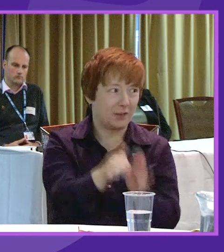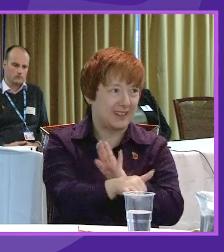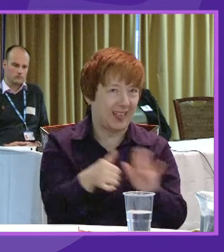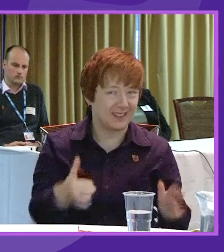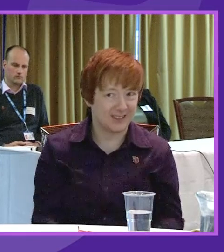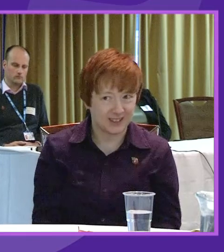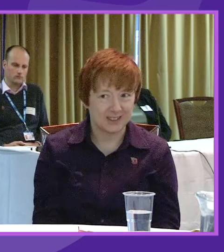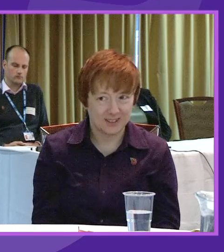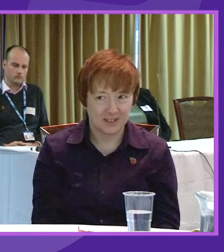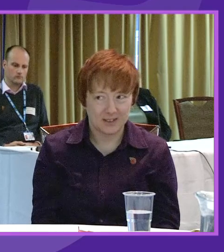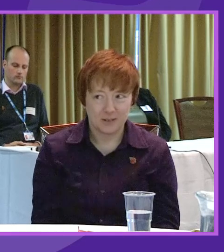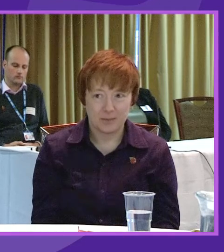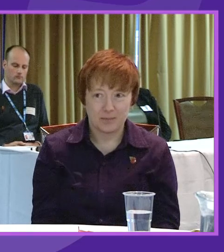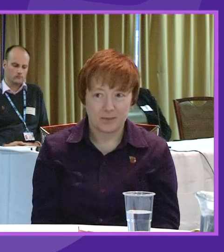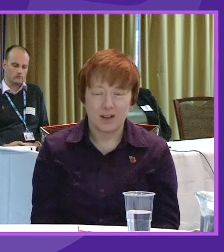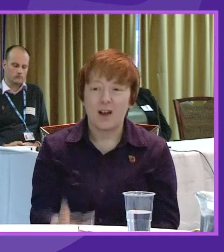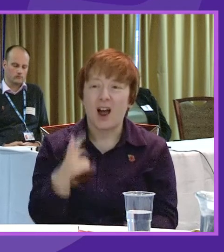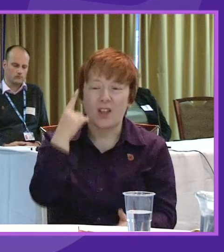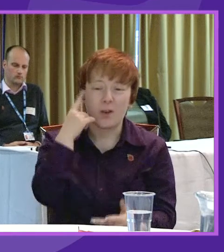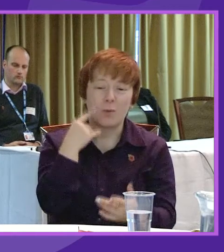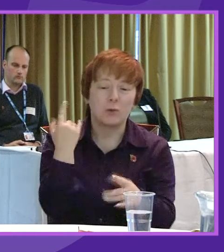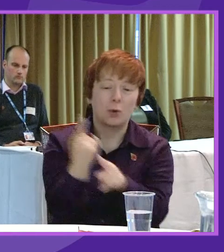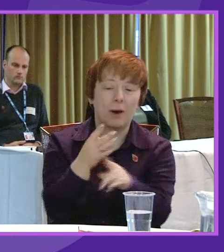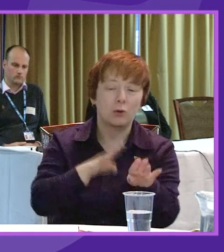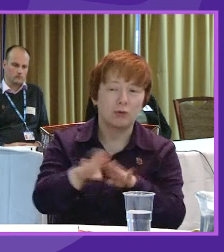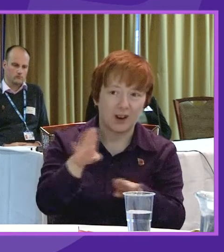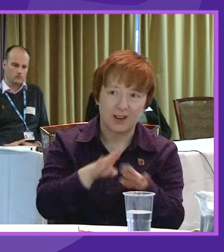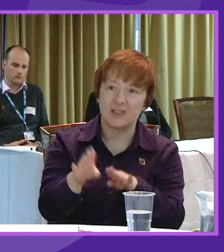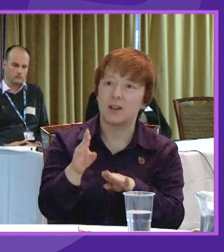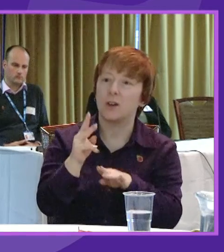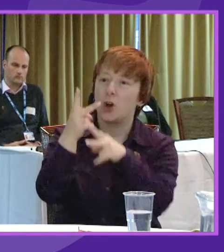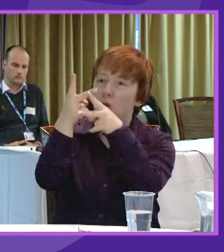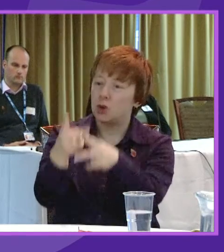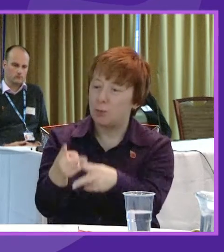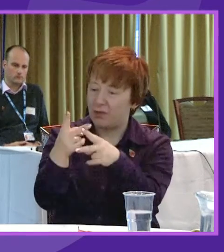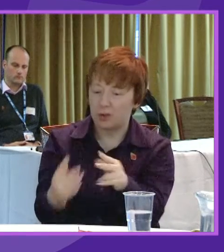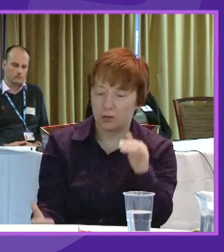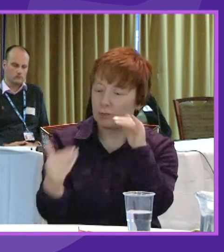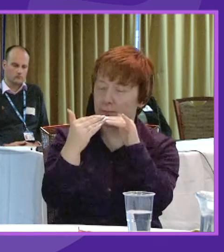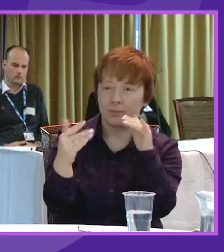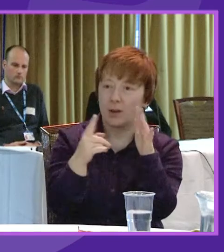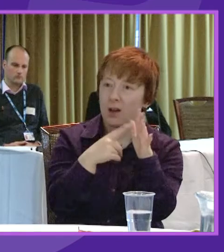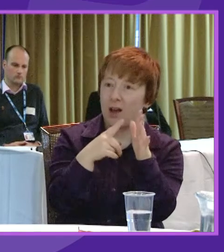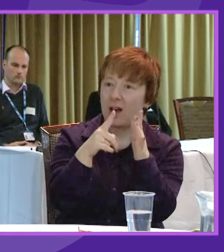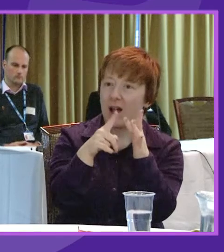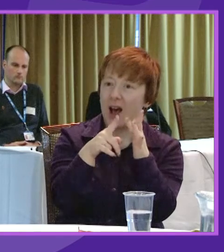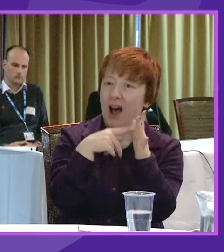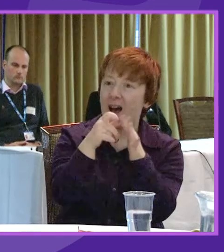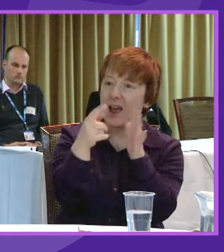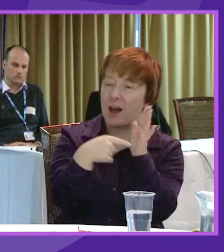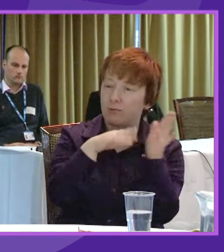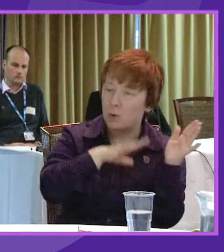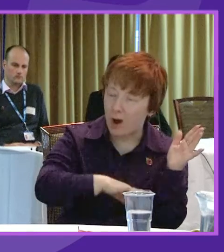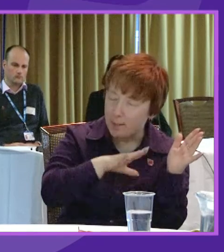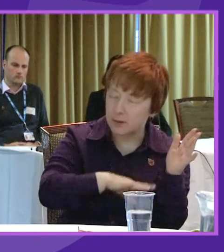And as I said before, in terms of training, some of these comments do support that. So not having supervision that meets IAP requirements, working with